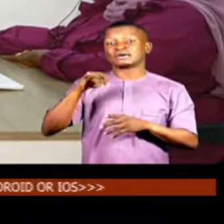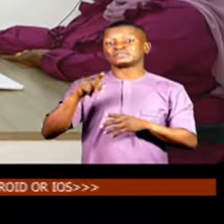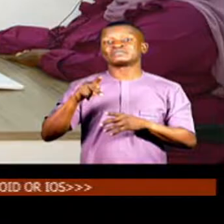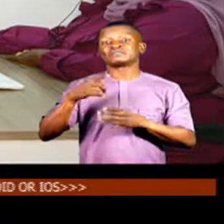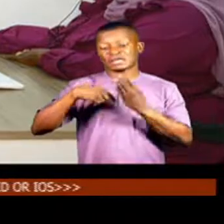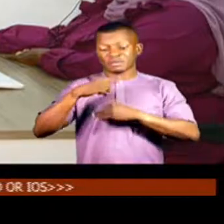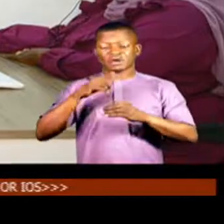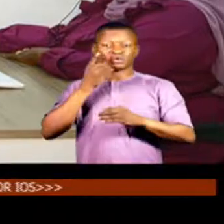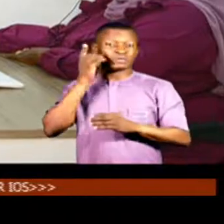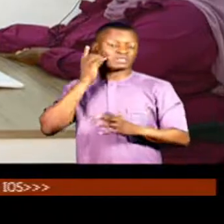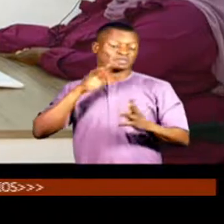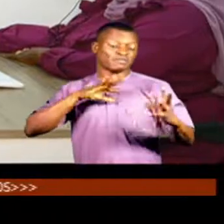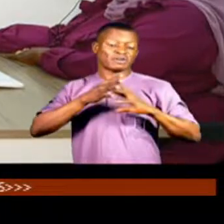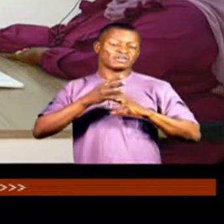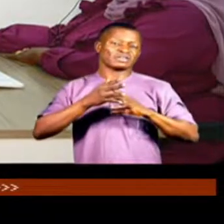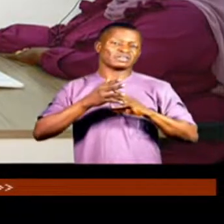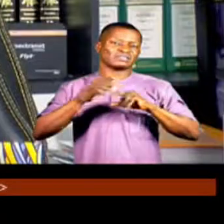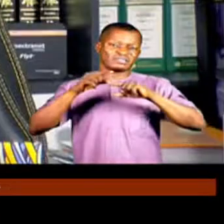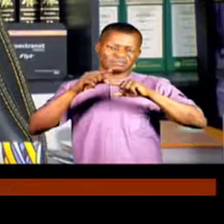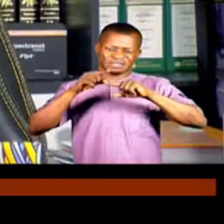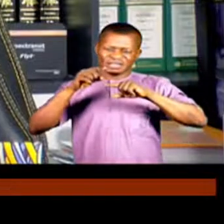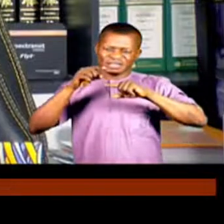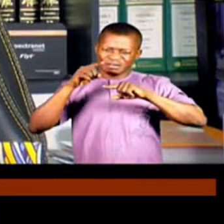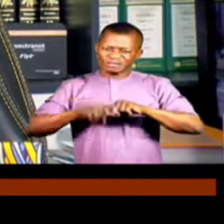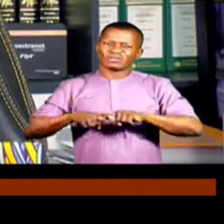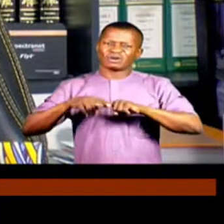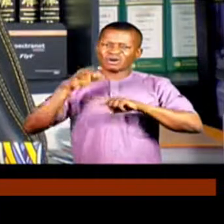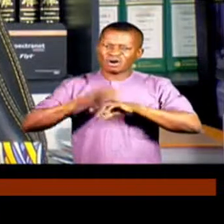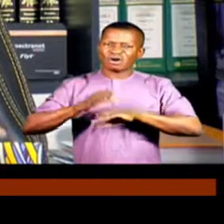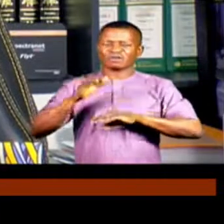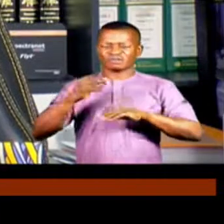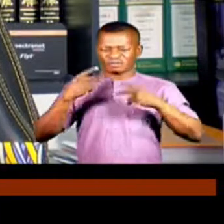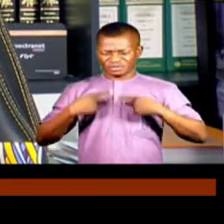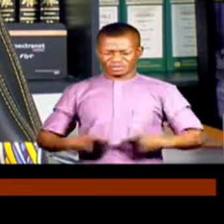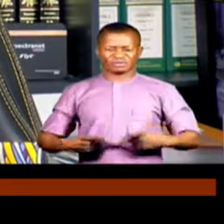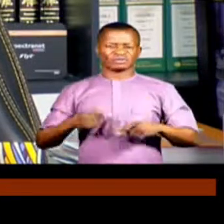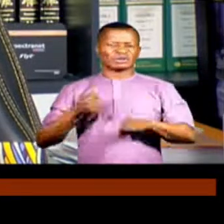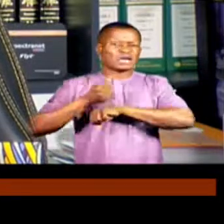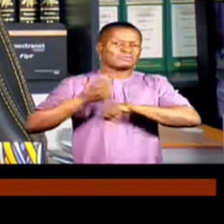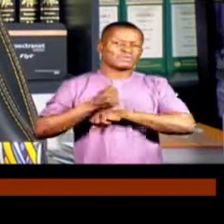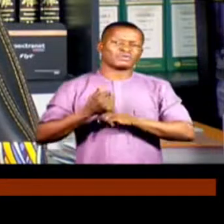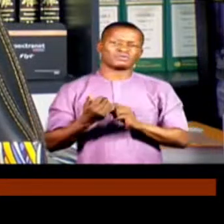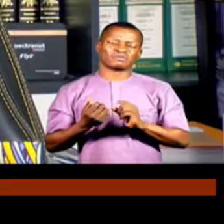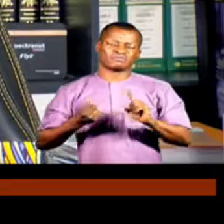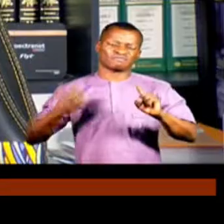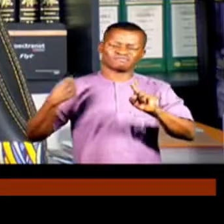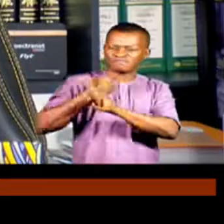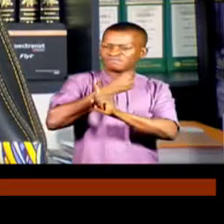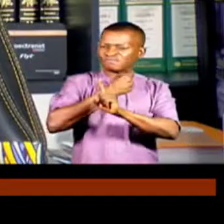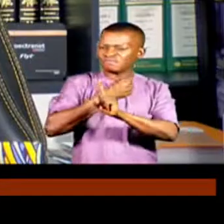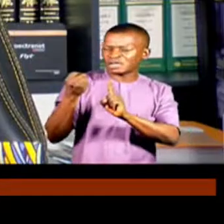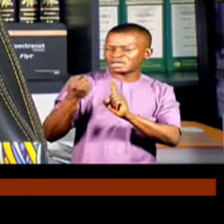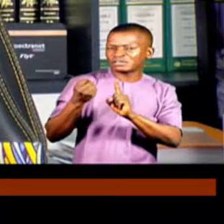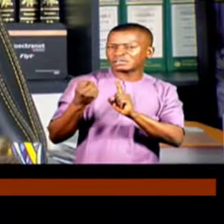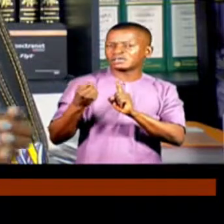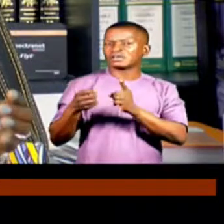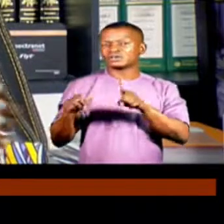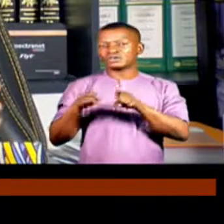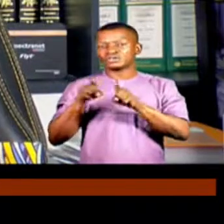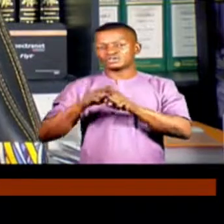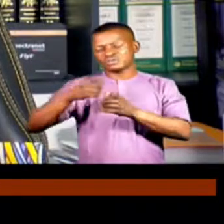regarding domestic violence, they border on physical abuse, so mostly battery. It also borders